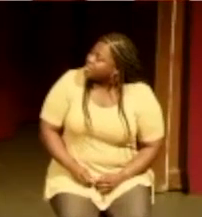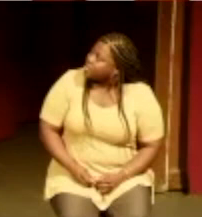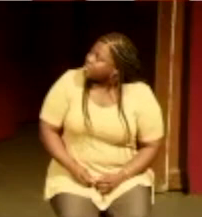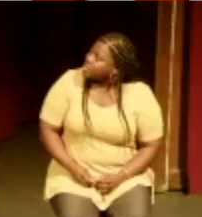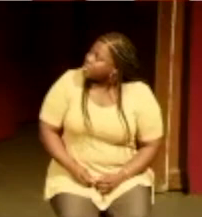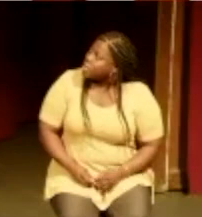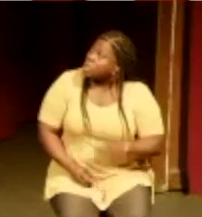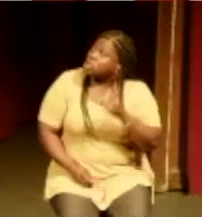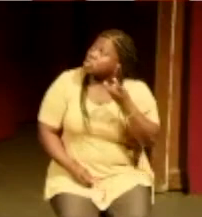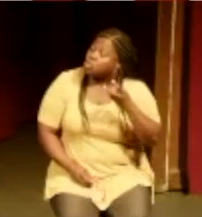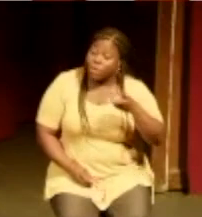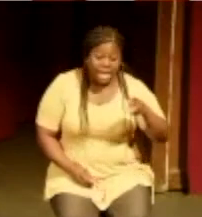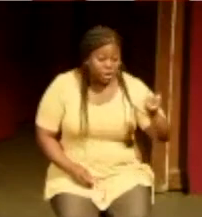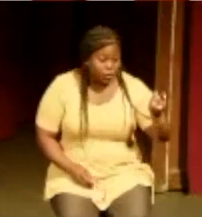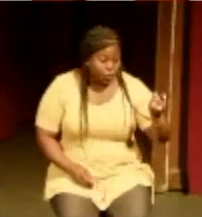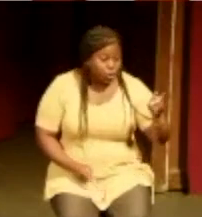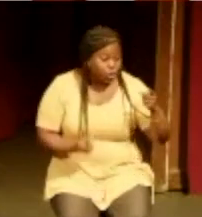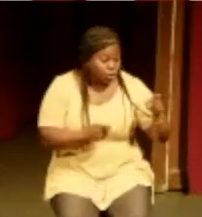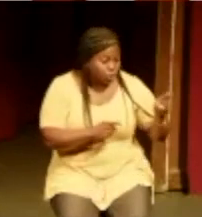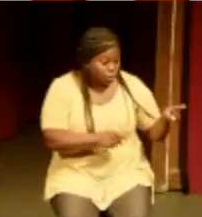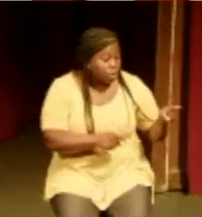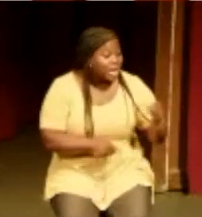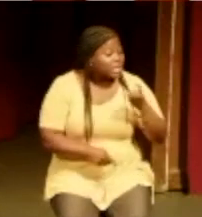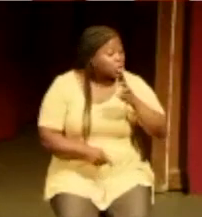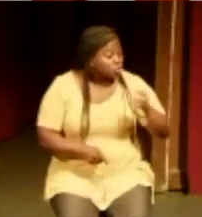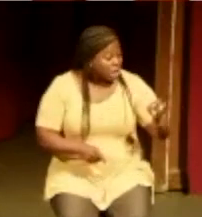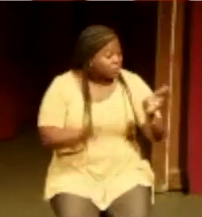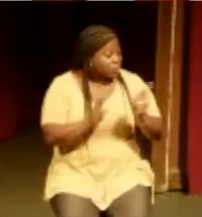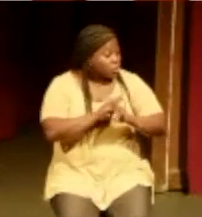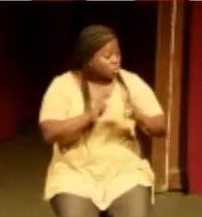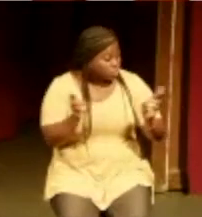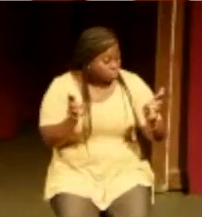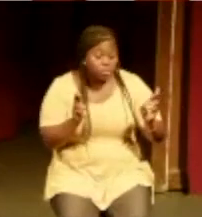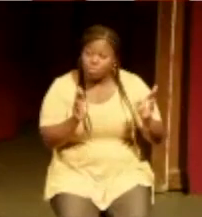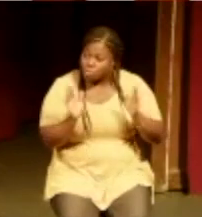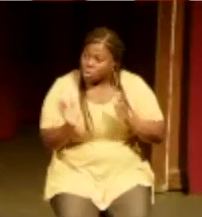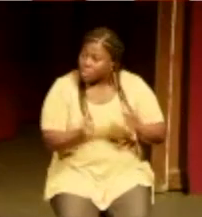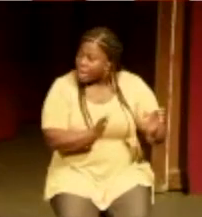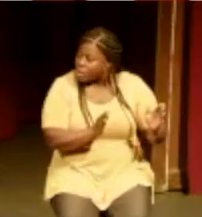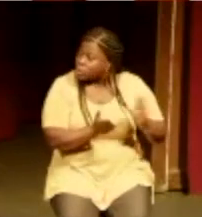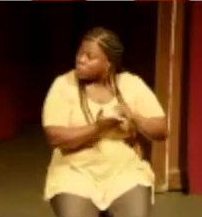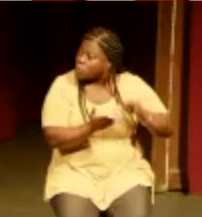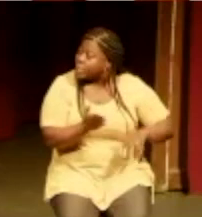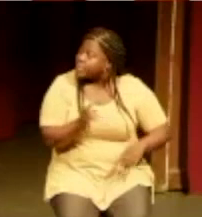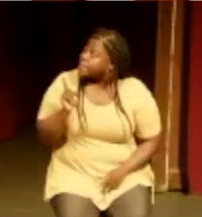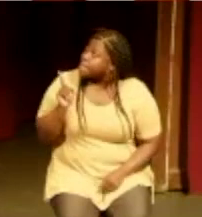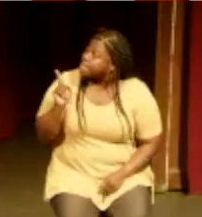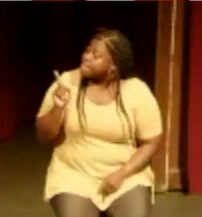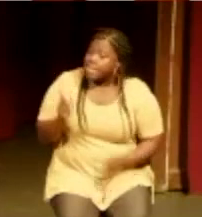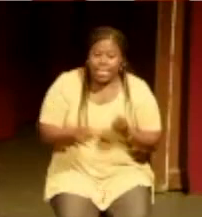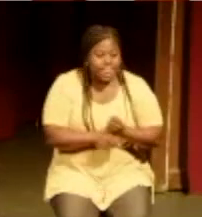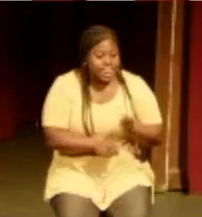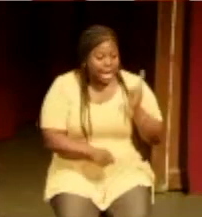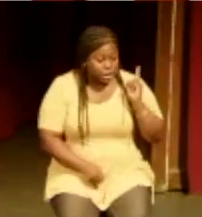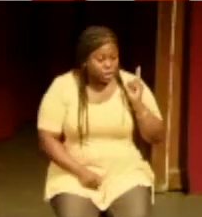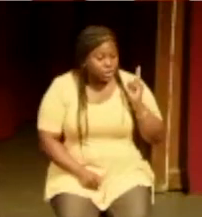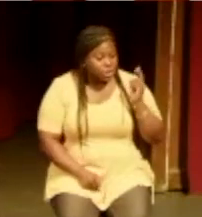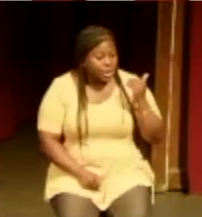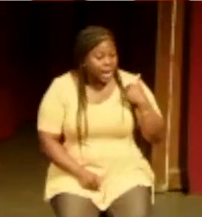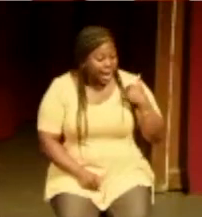Transfer outcomes. This is our transfer prepared students. I talked earlier about kind of that failure to launch thing. Last year we had